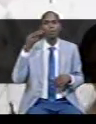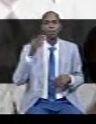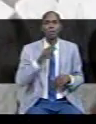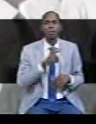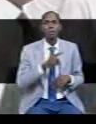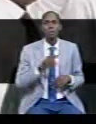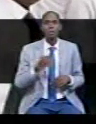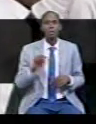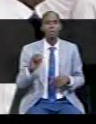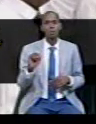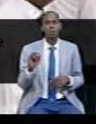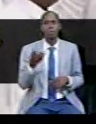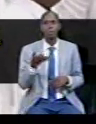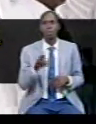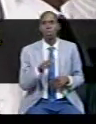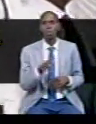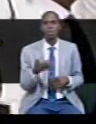No